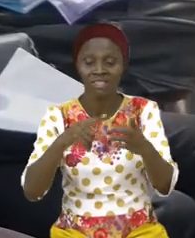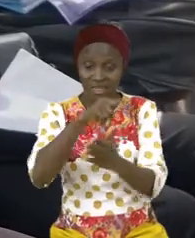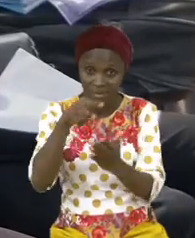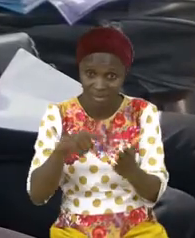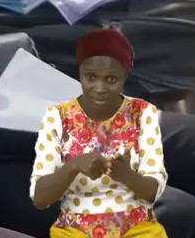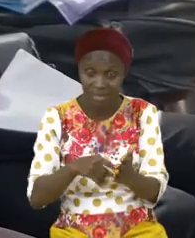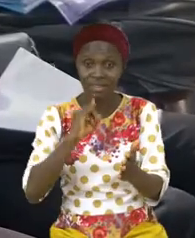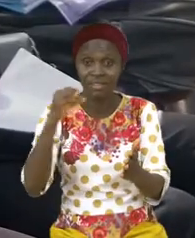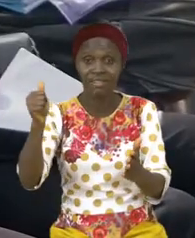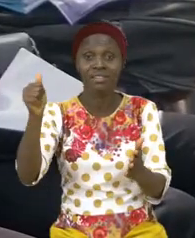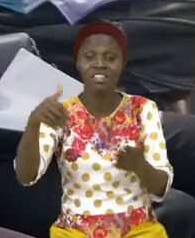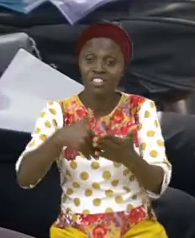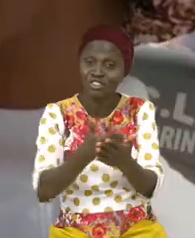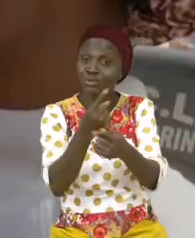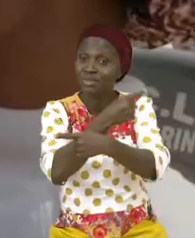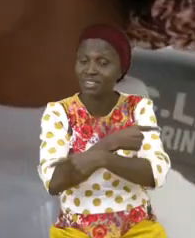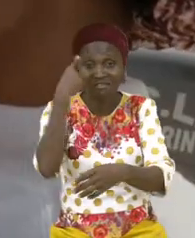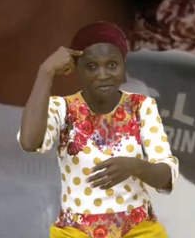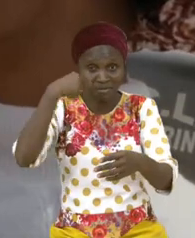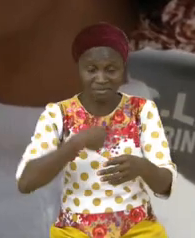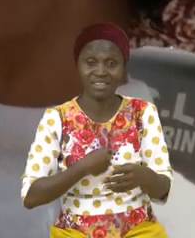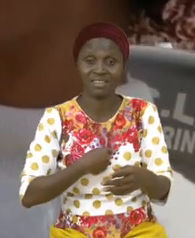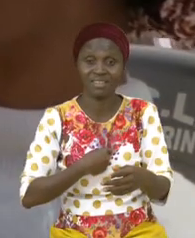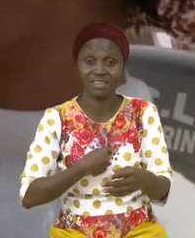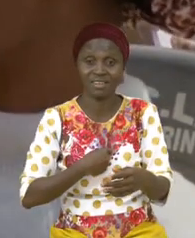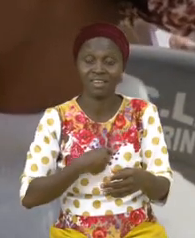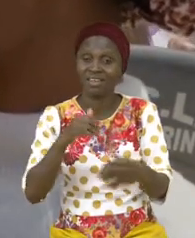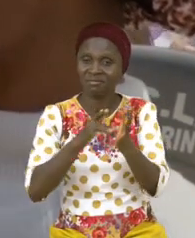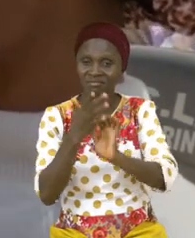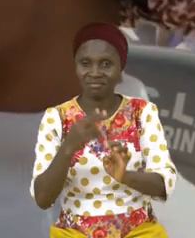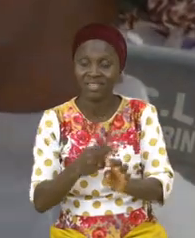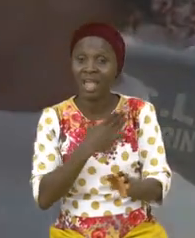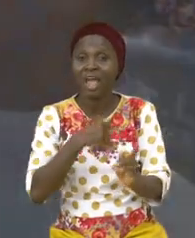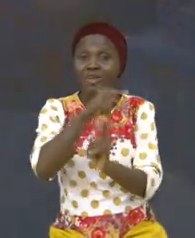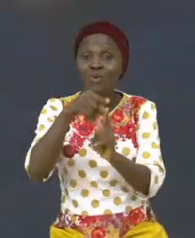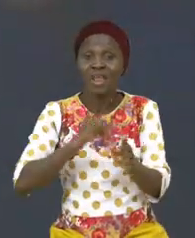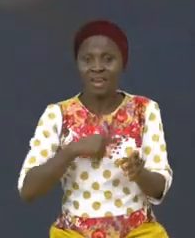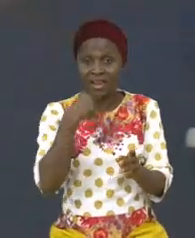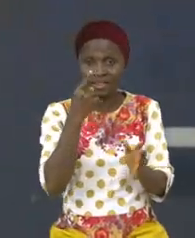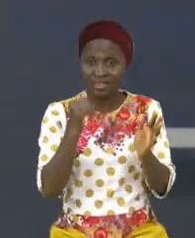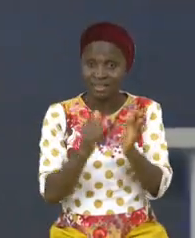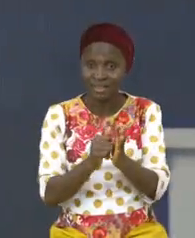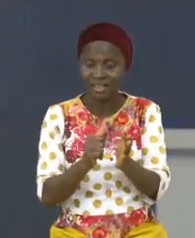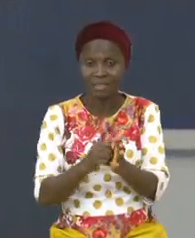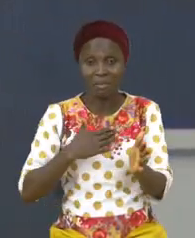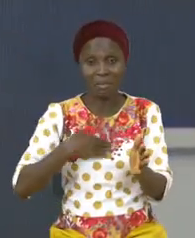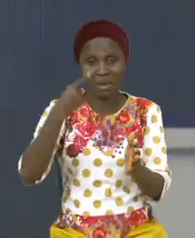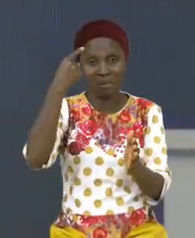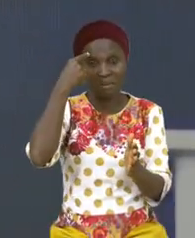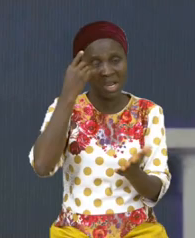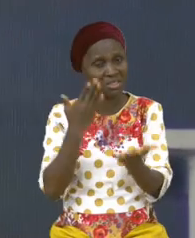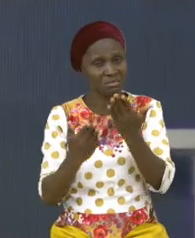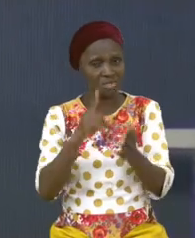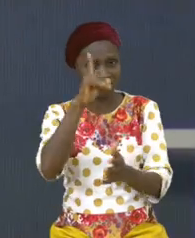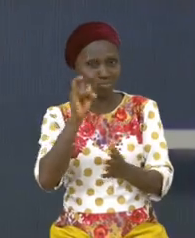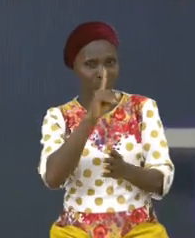This is a new day for me. And when I say that, my mind may question